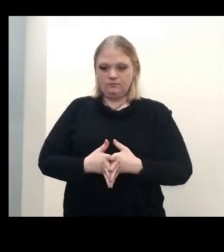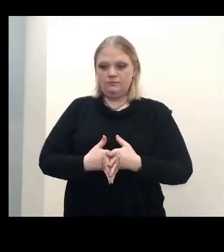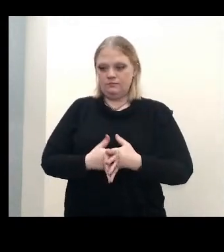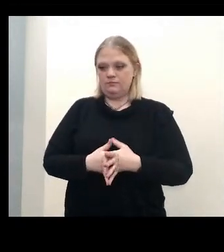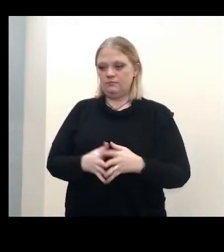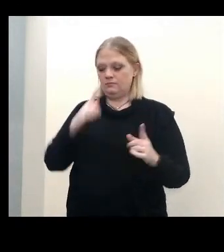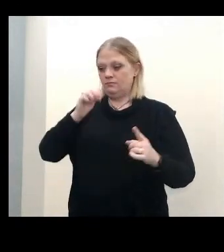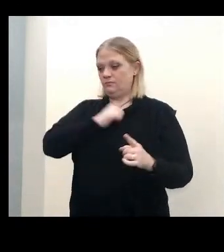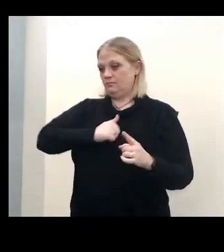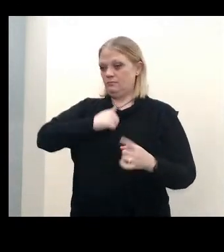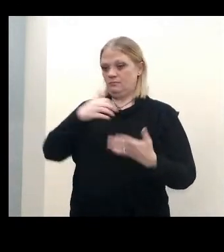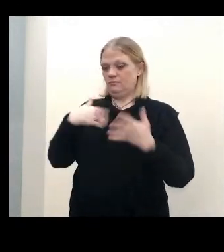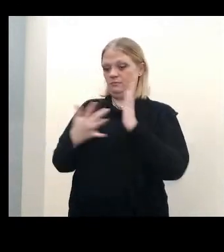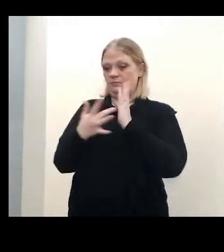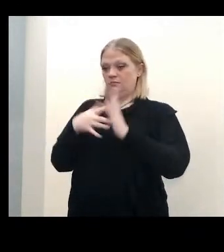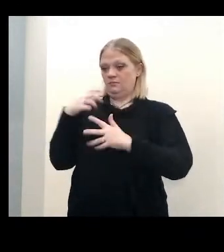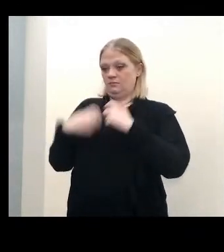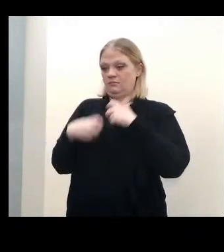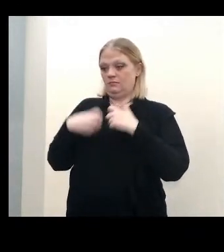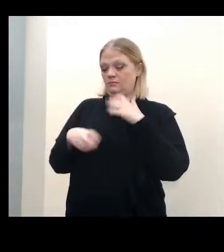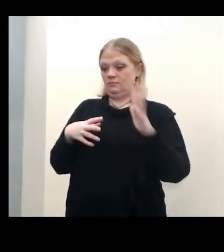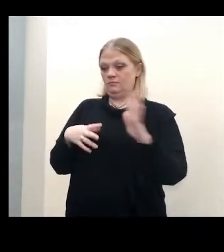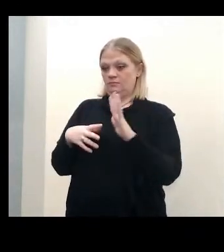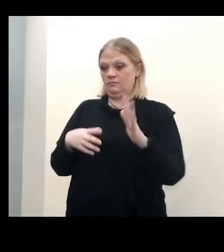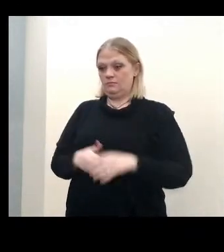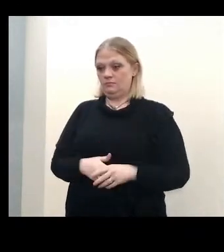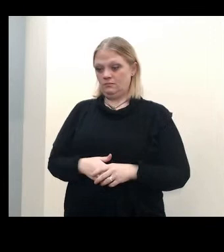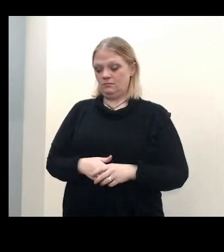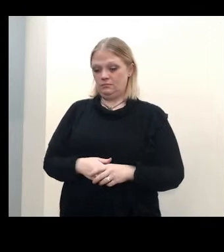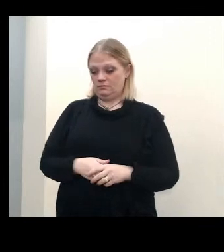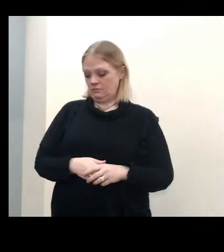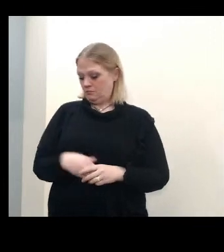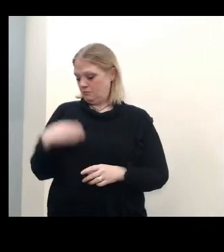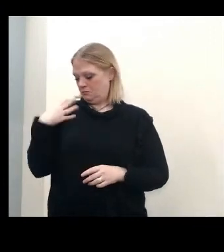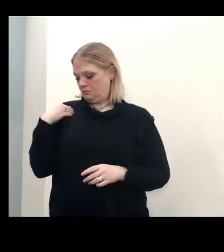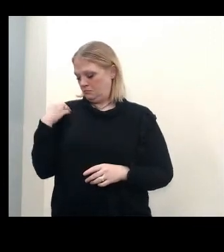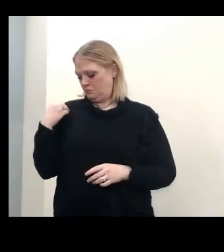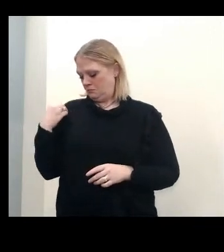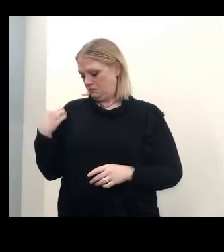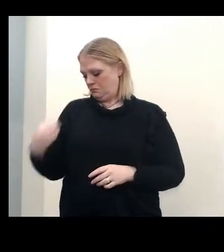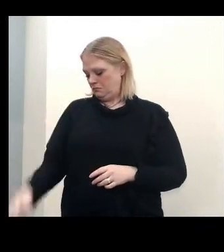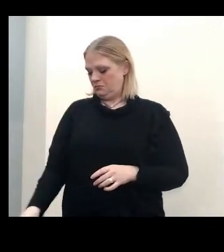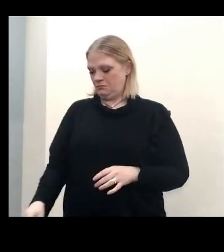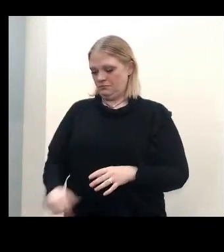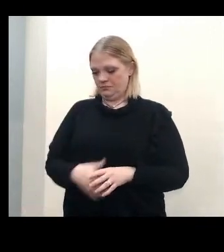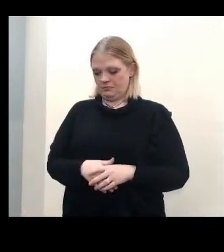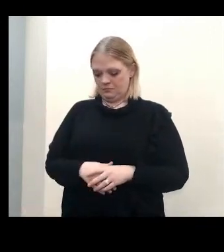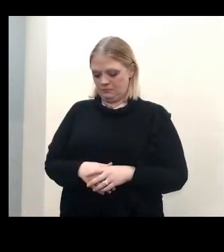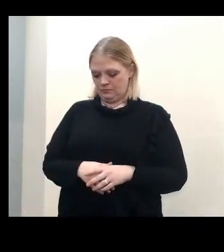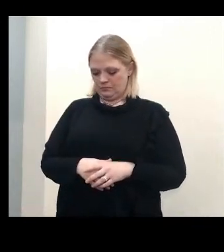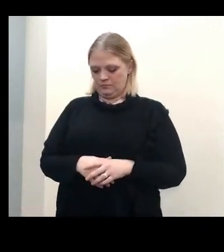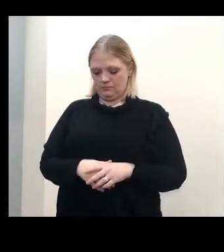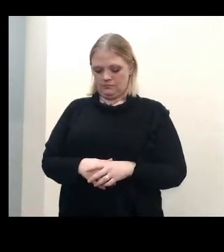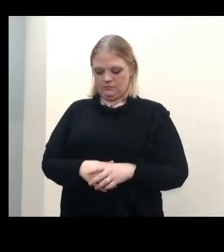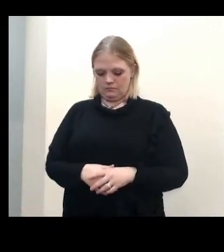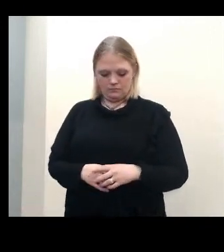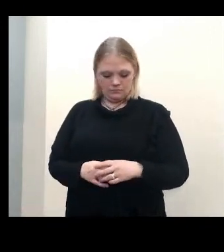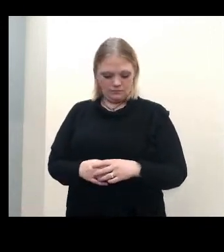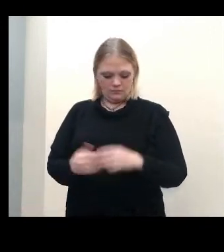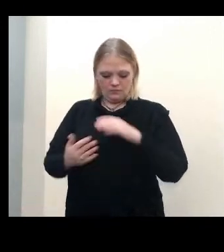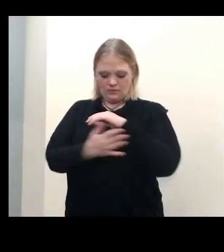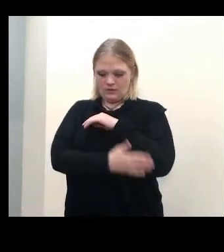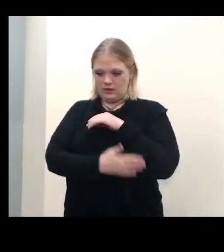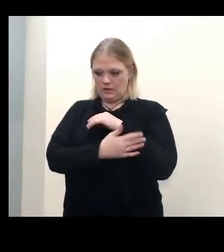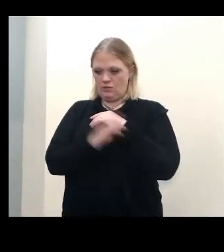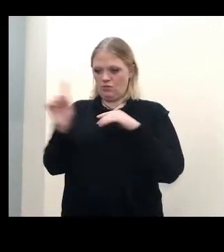I apologize. I was having some technical difficulties logging on. The county had previously only been